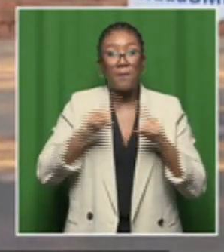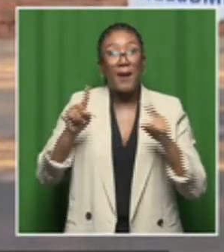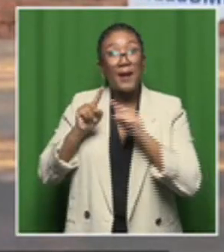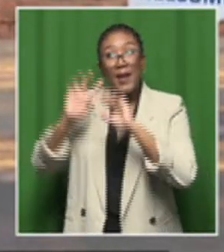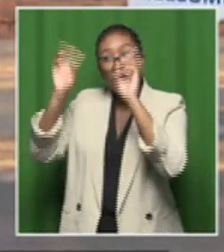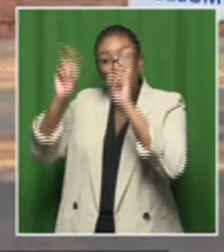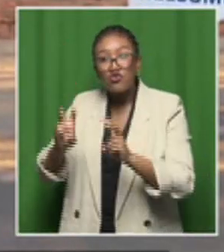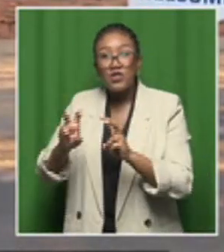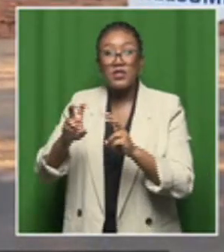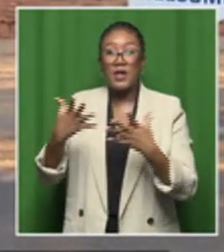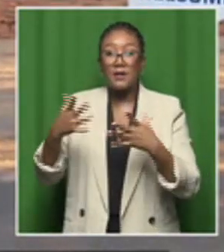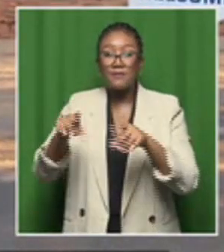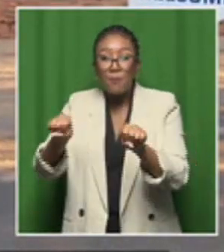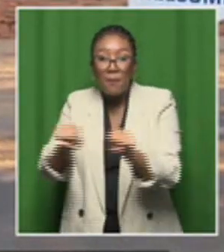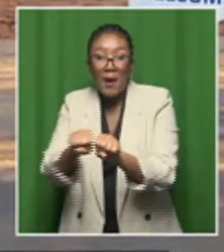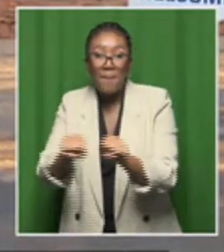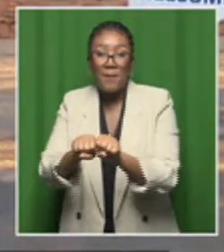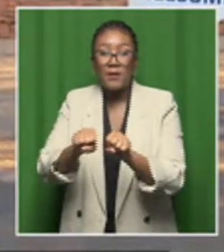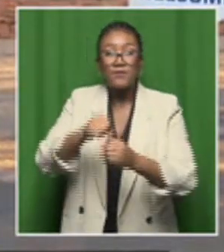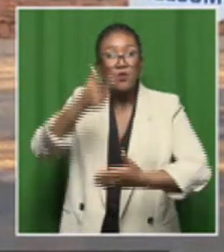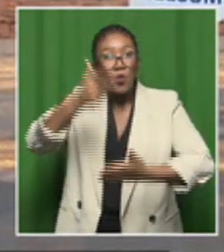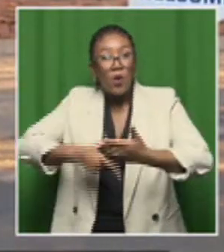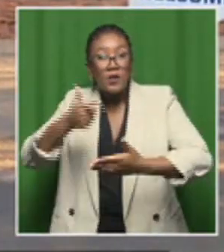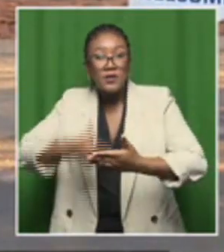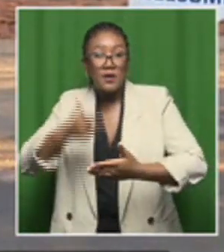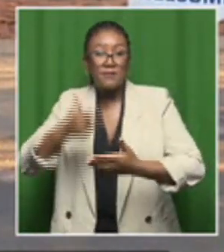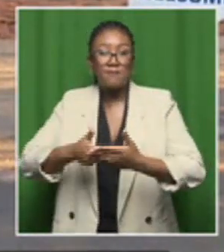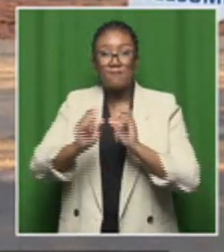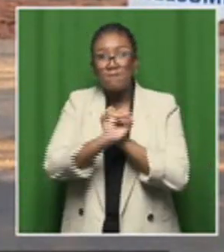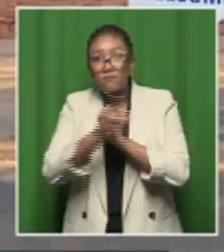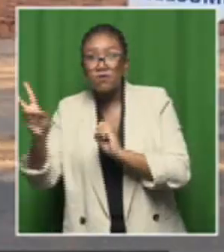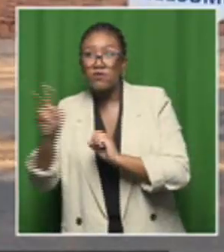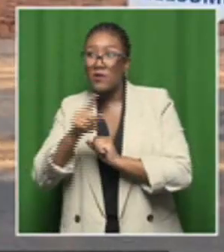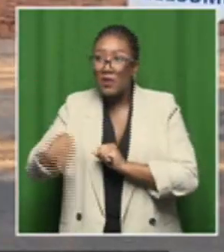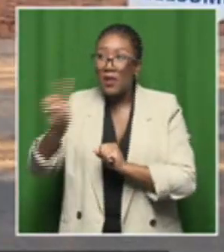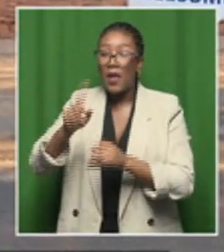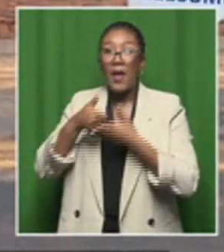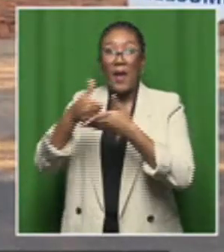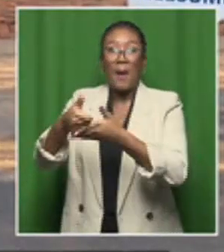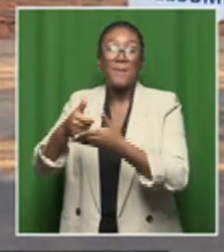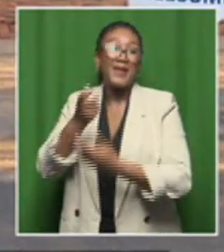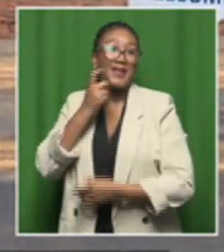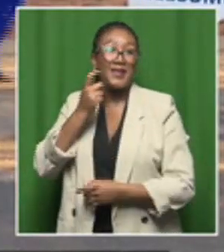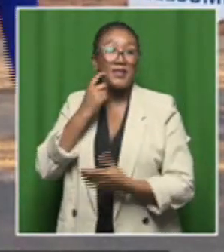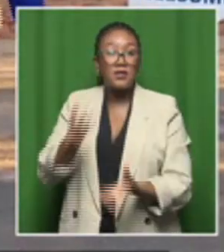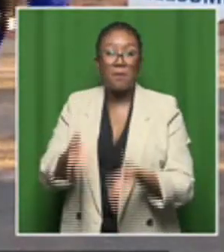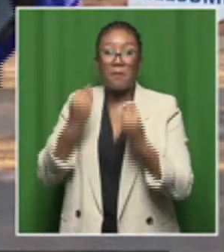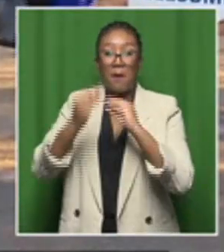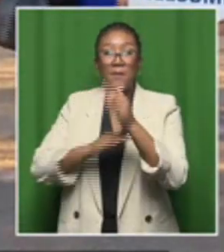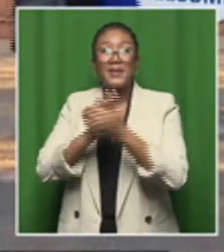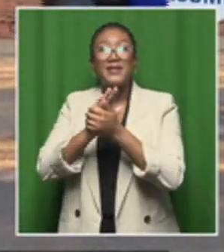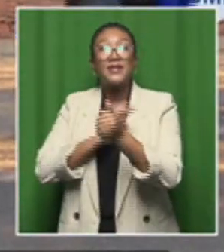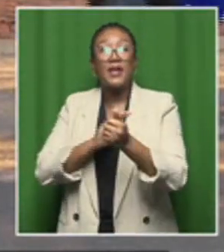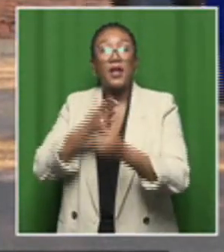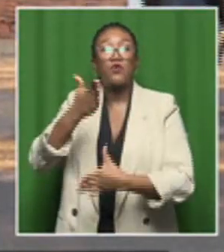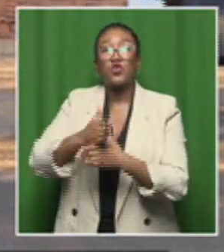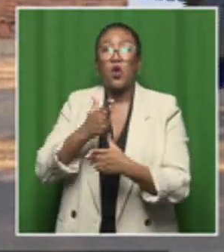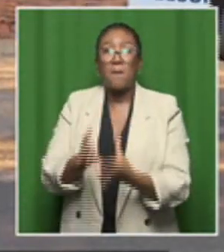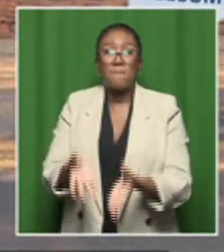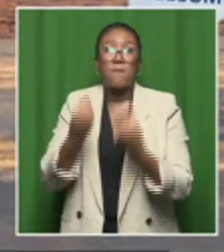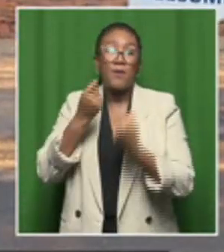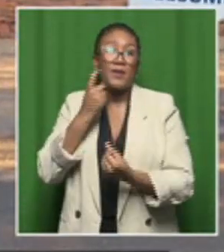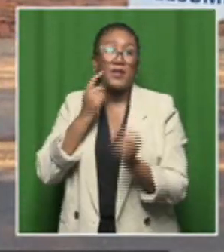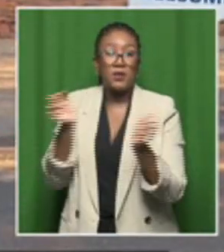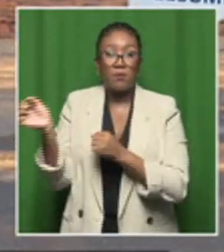electricians, plumbers, welders, turners, these are the kind of things and the skills that are needed in a country desperately, that